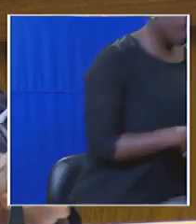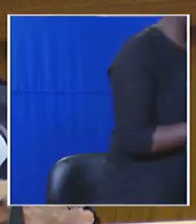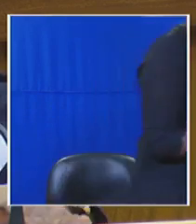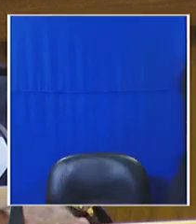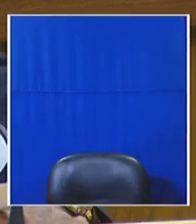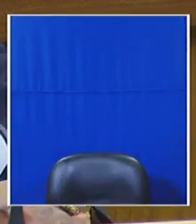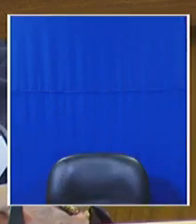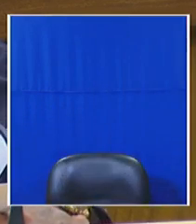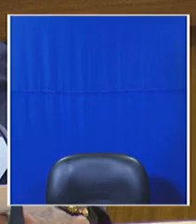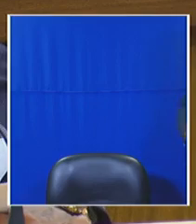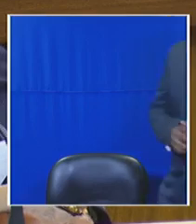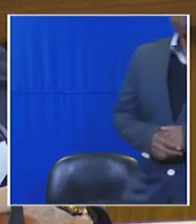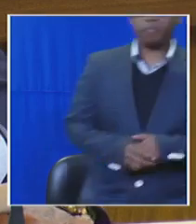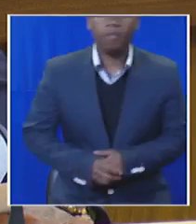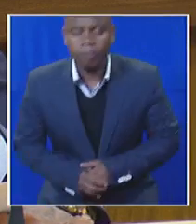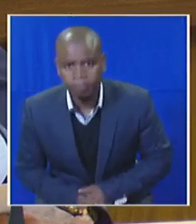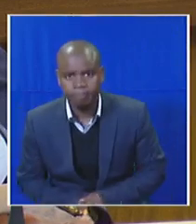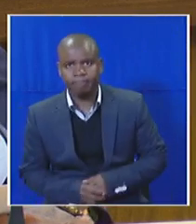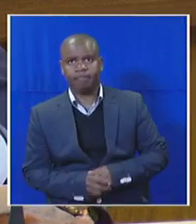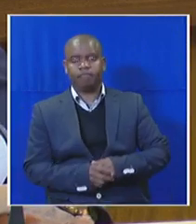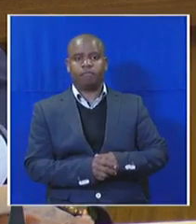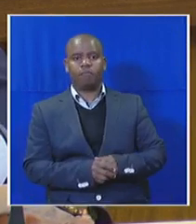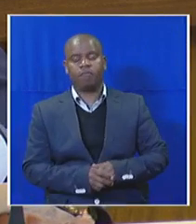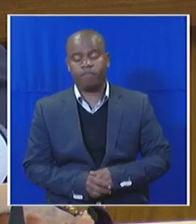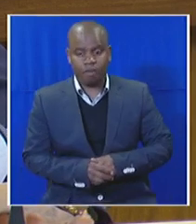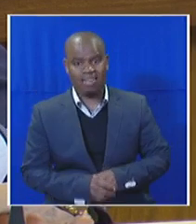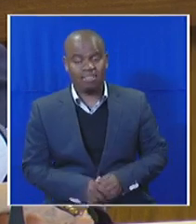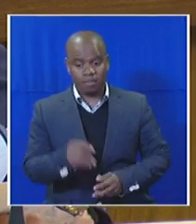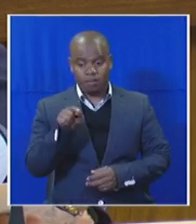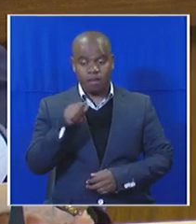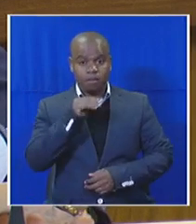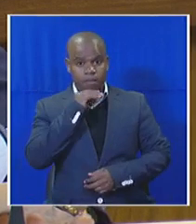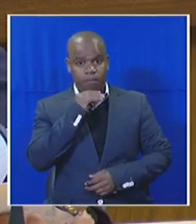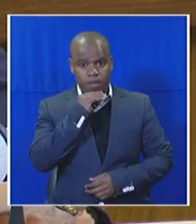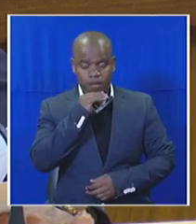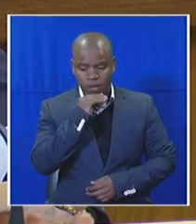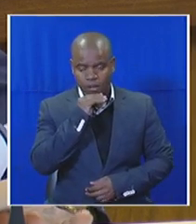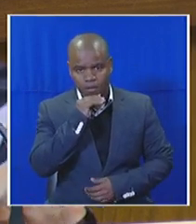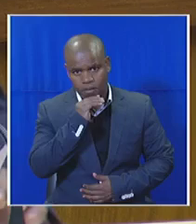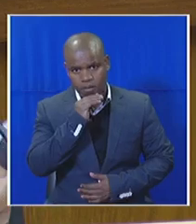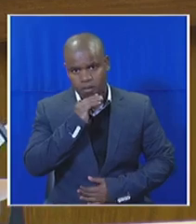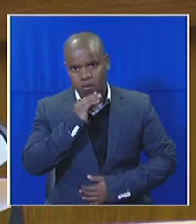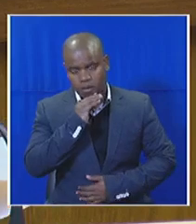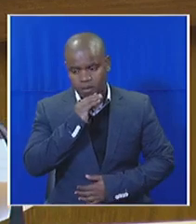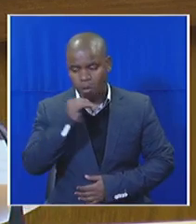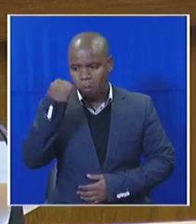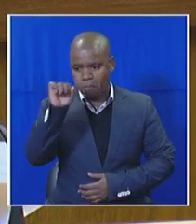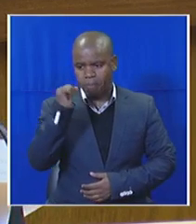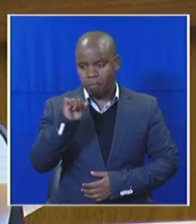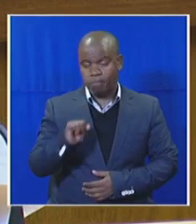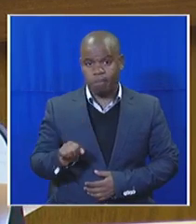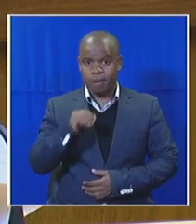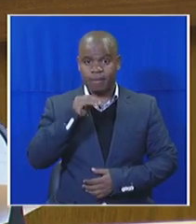In instances where an objection was upheld, the affected